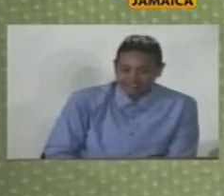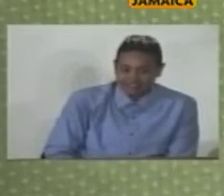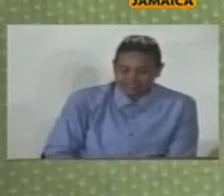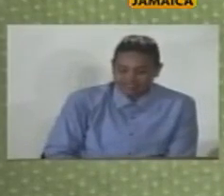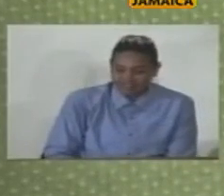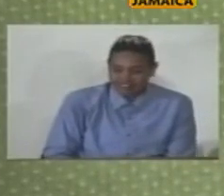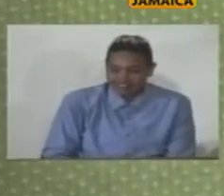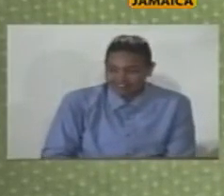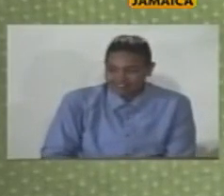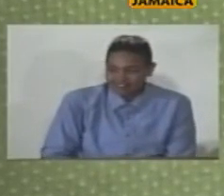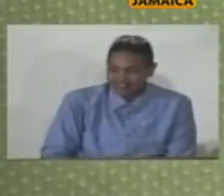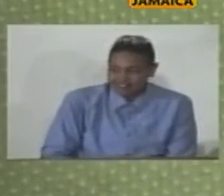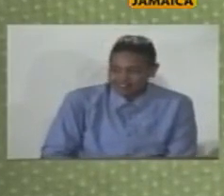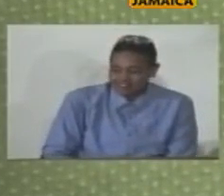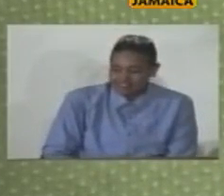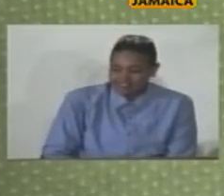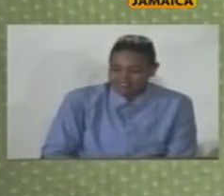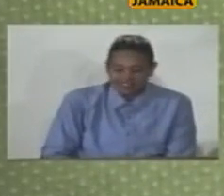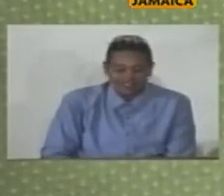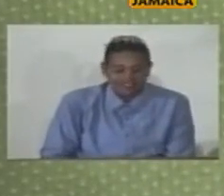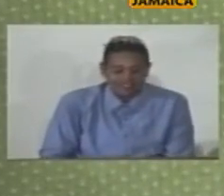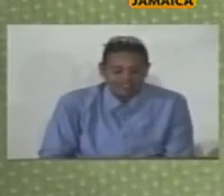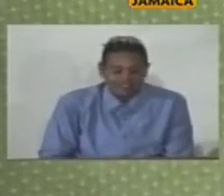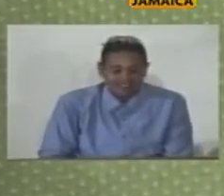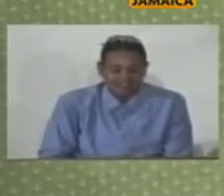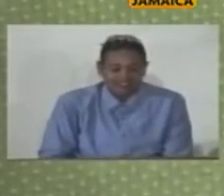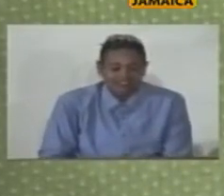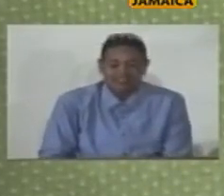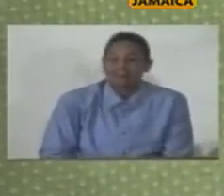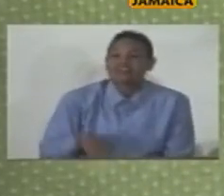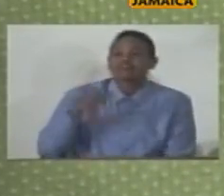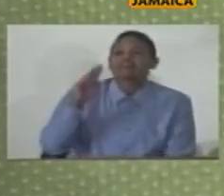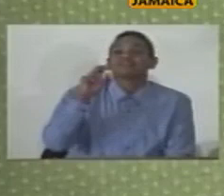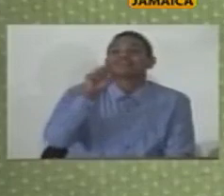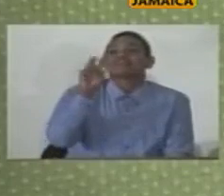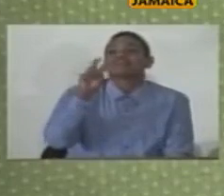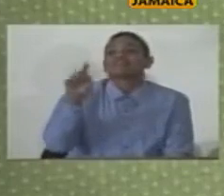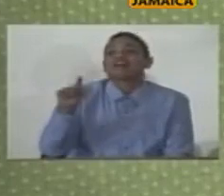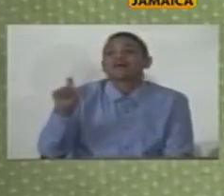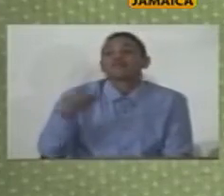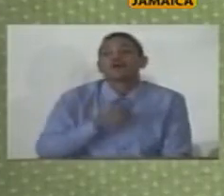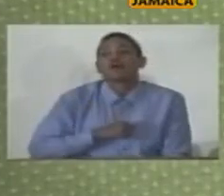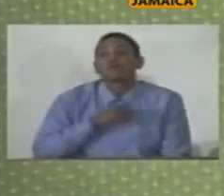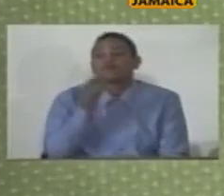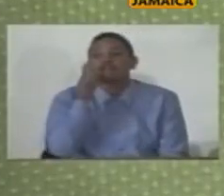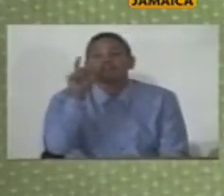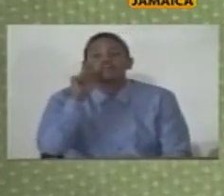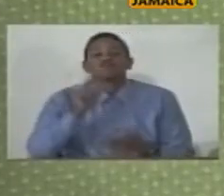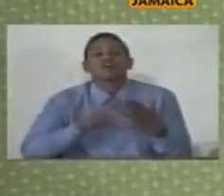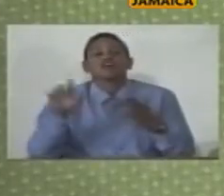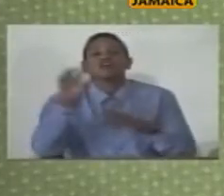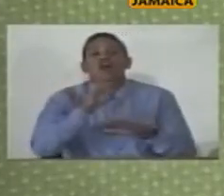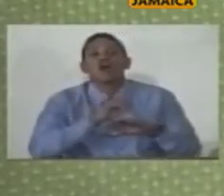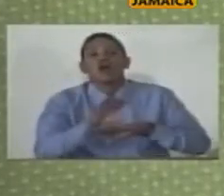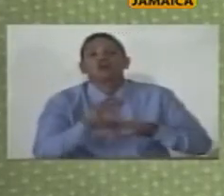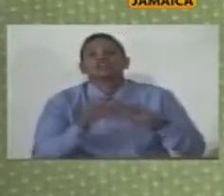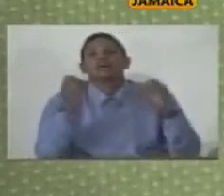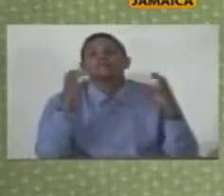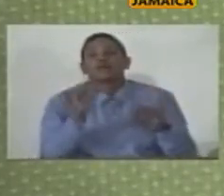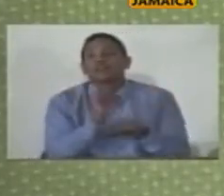Mrs. Ross, I must apologize for not recognizing your councillors and the number of